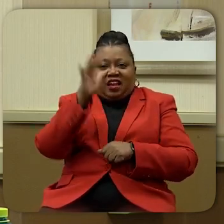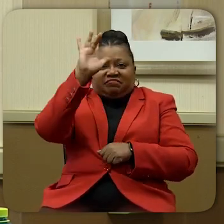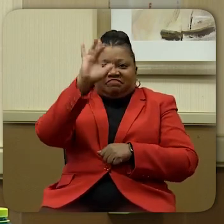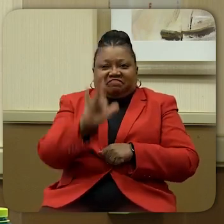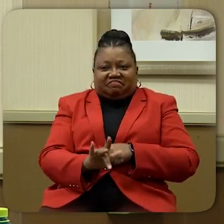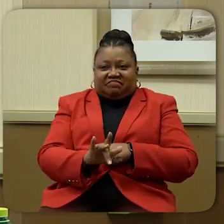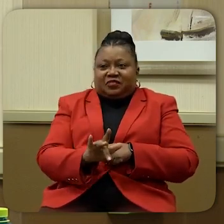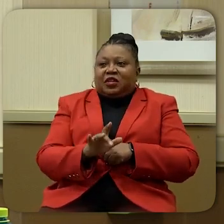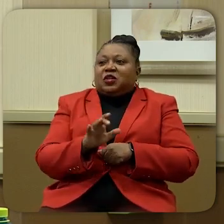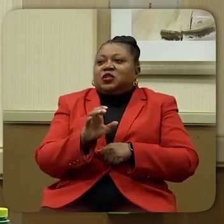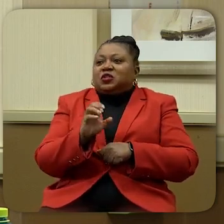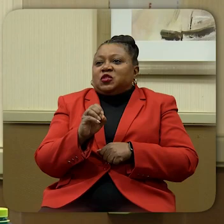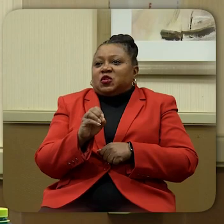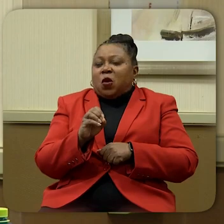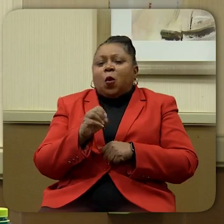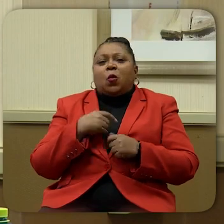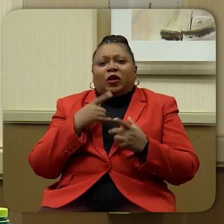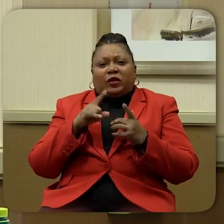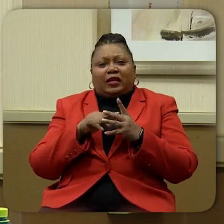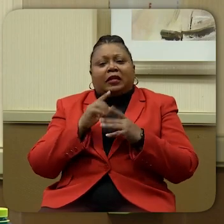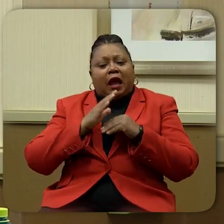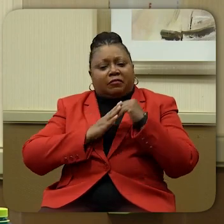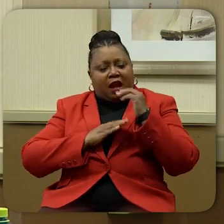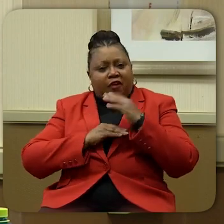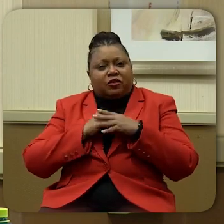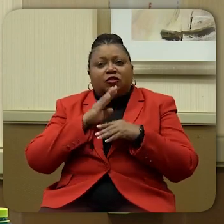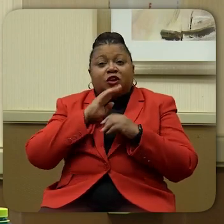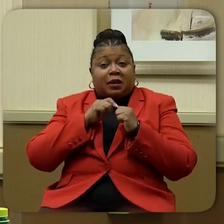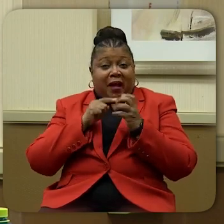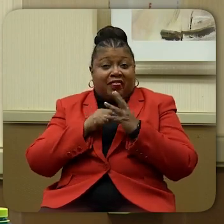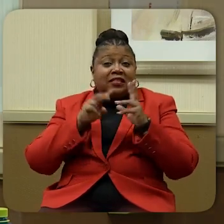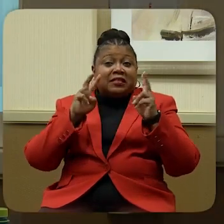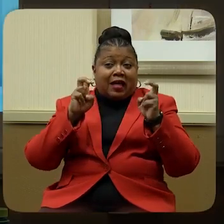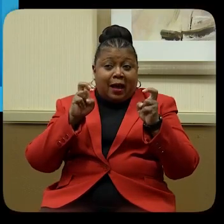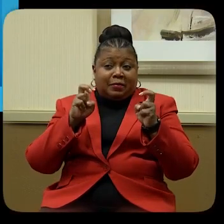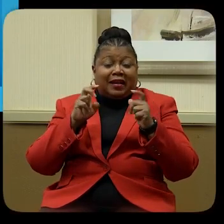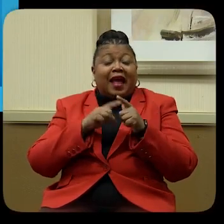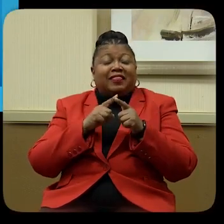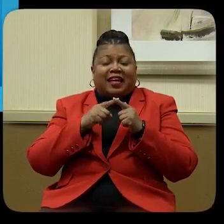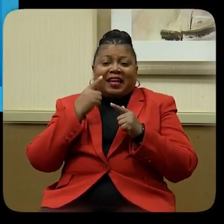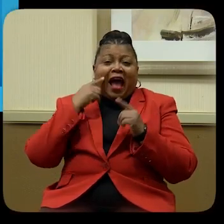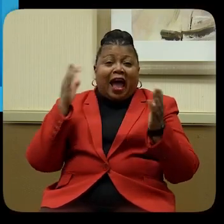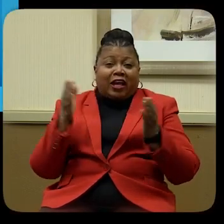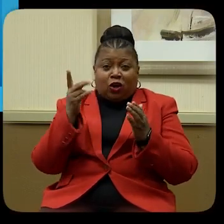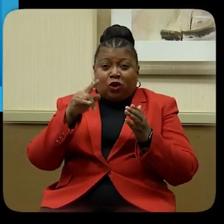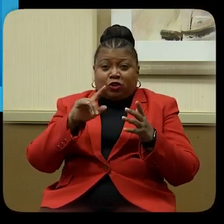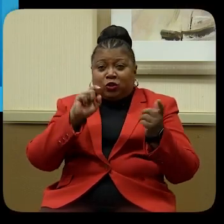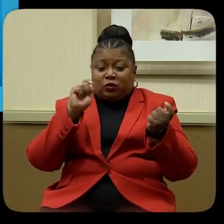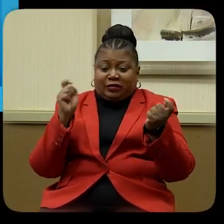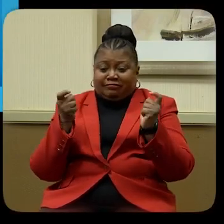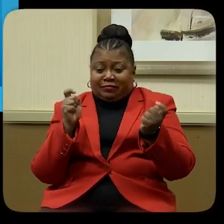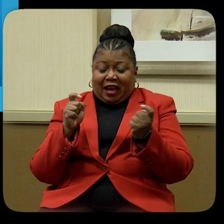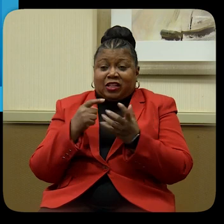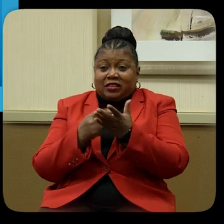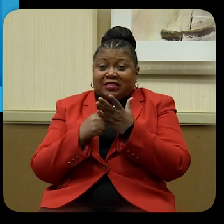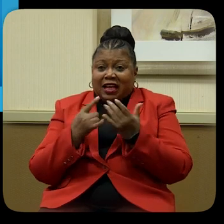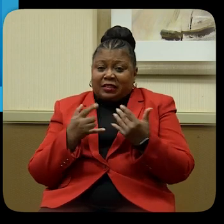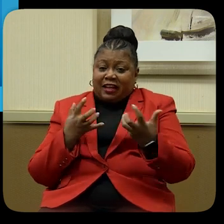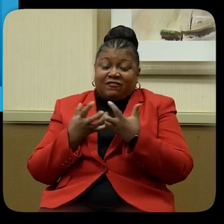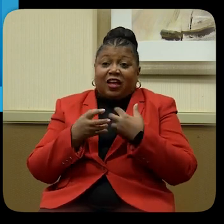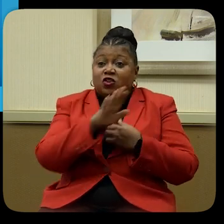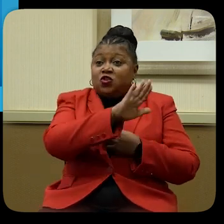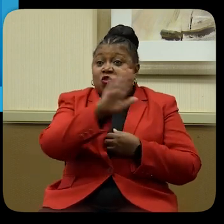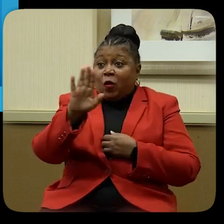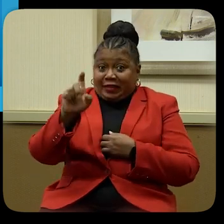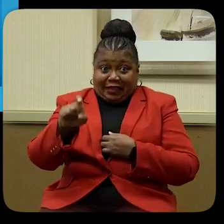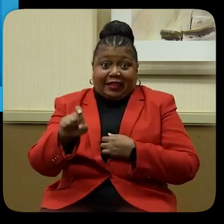right? And so we're gonna get comfortable talking about this topic, and then I encourage you to shape the discussion today to fit your